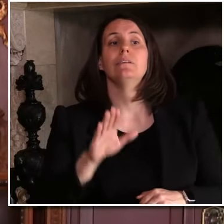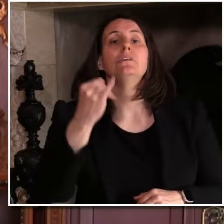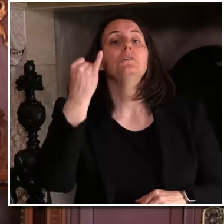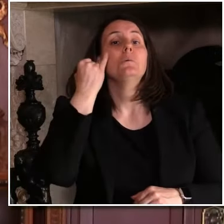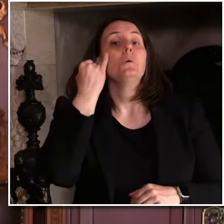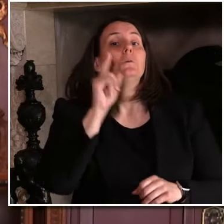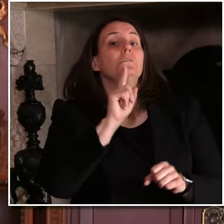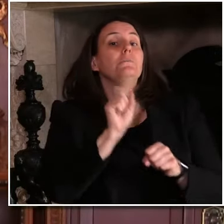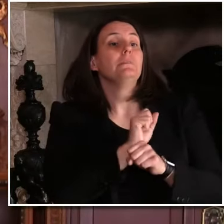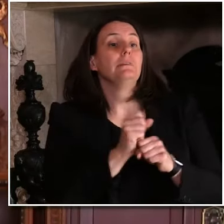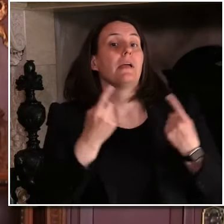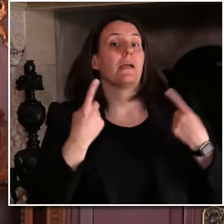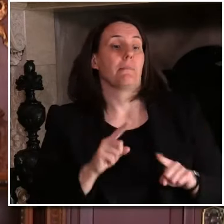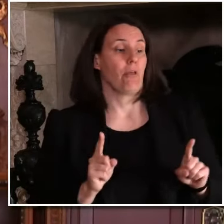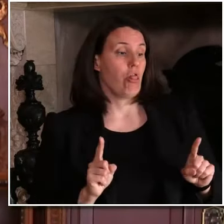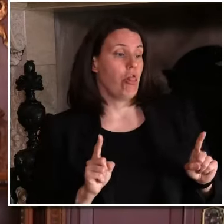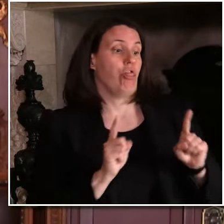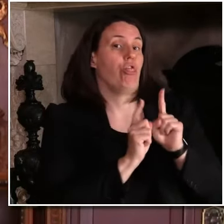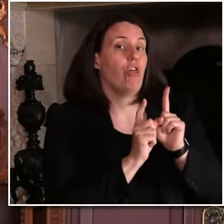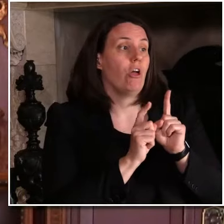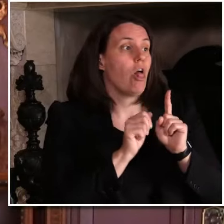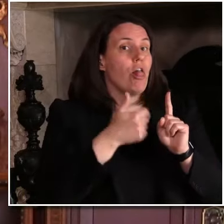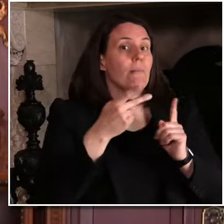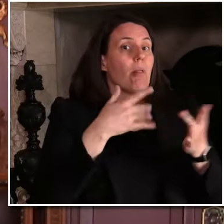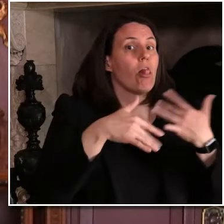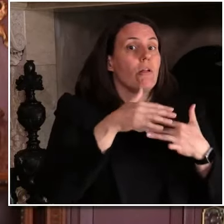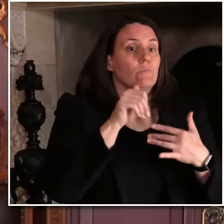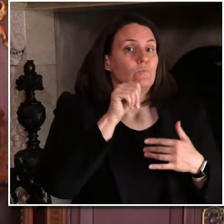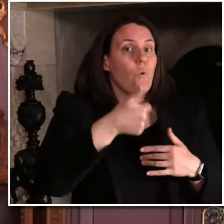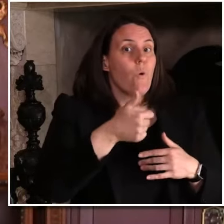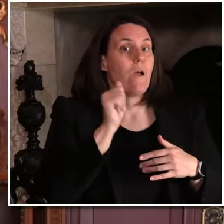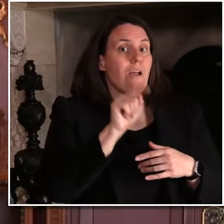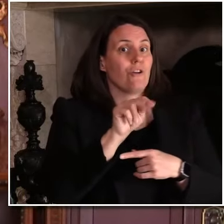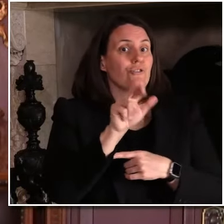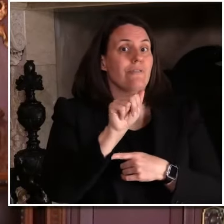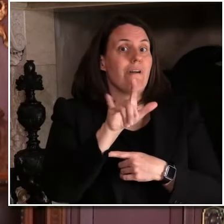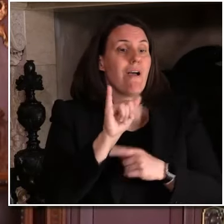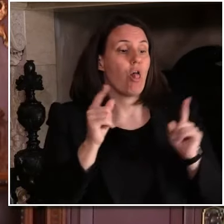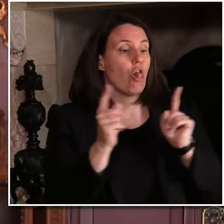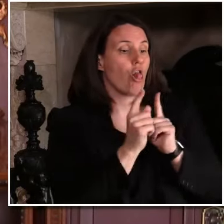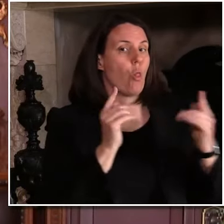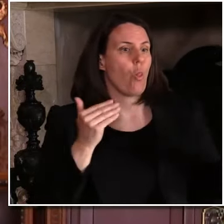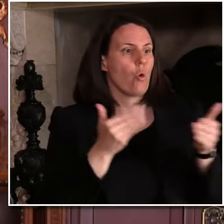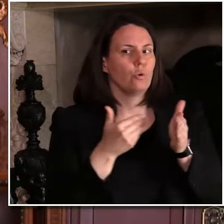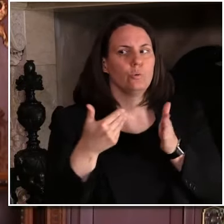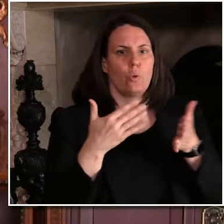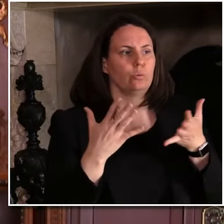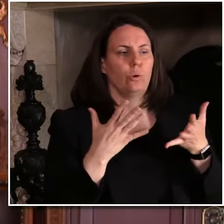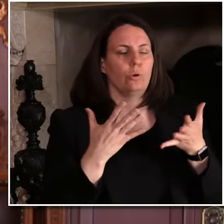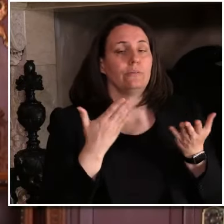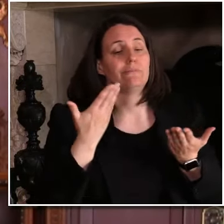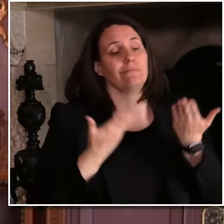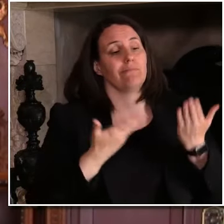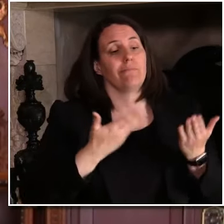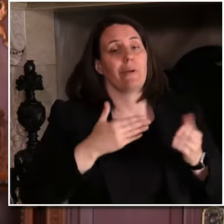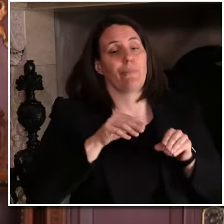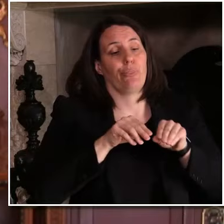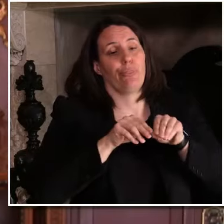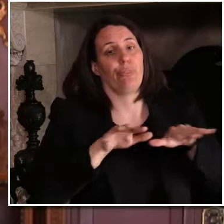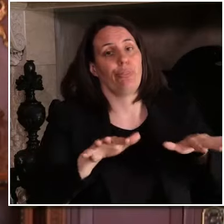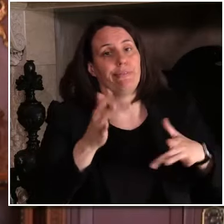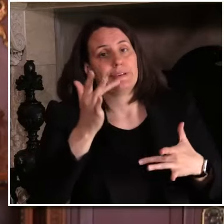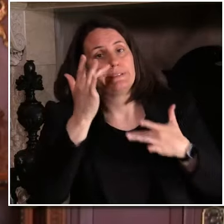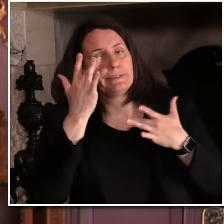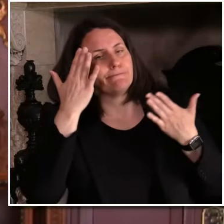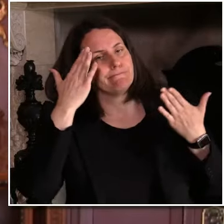So it's not necessarily the expression of using the First Amendment